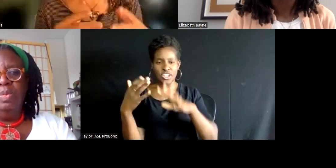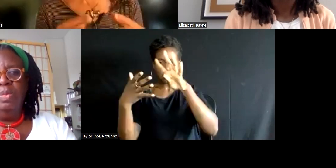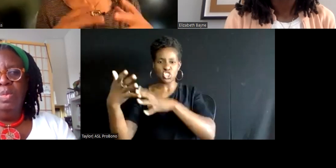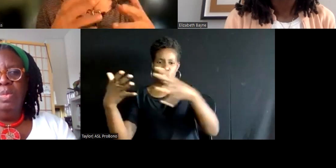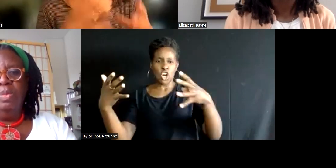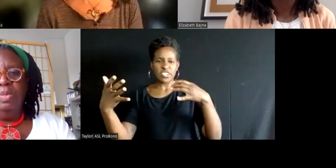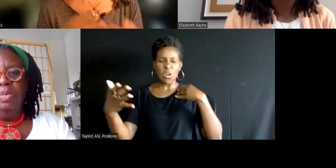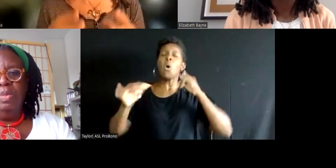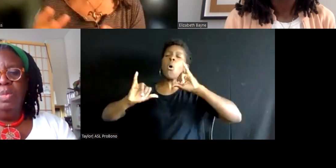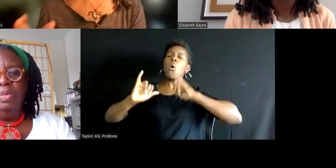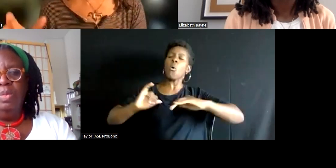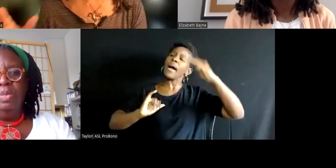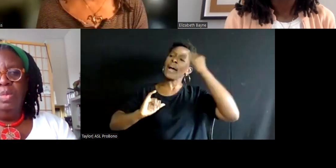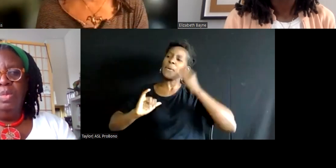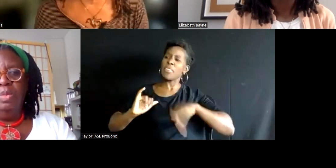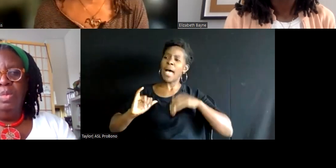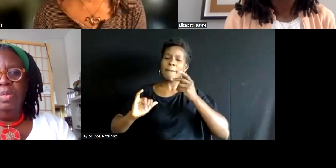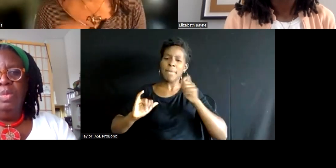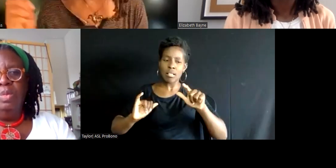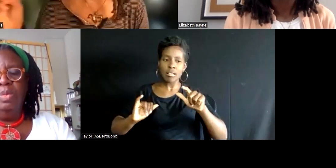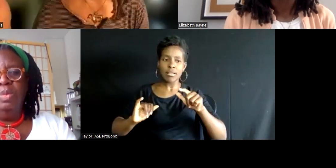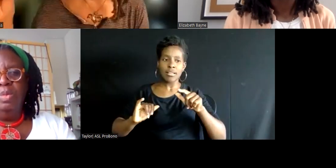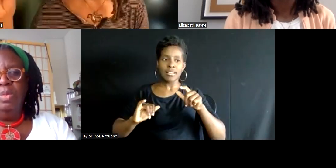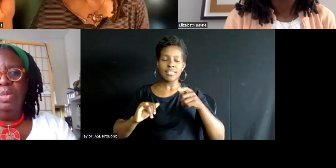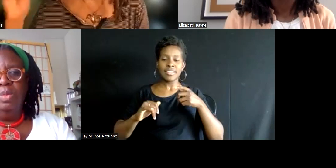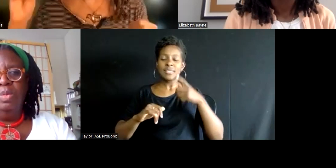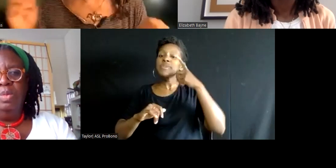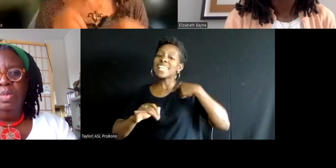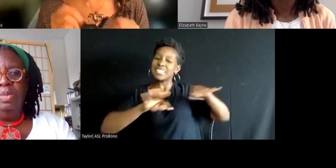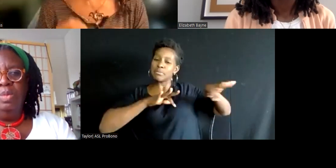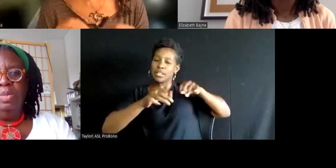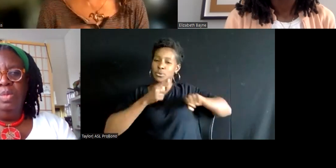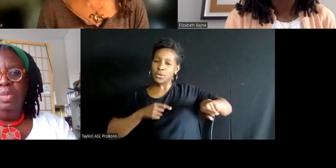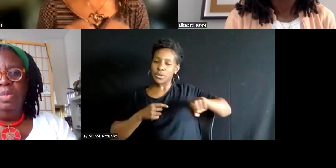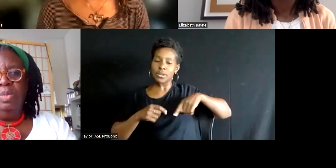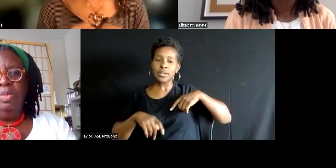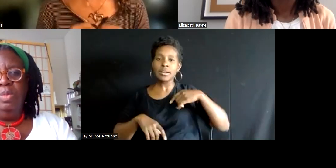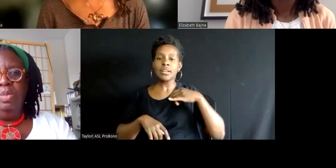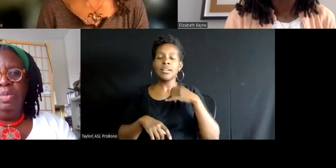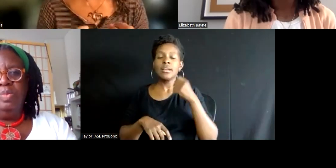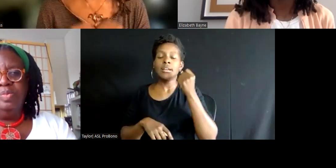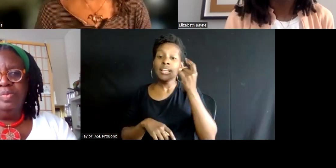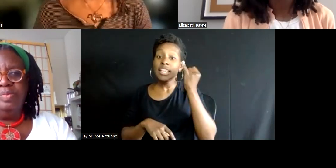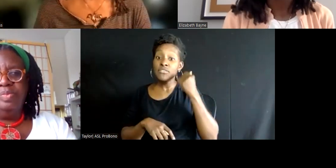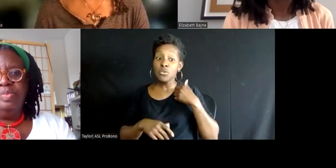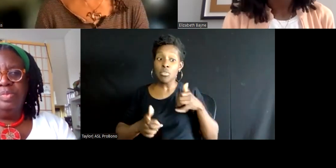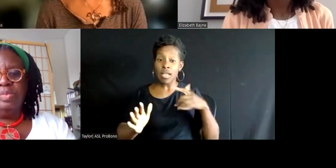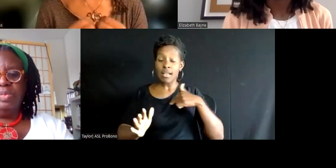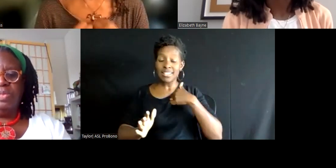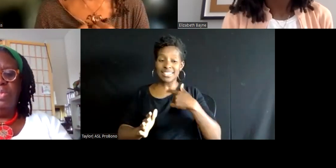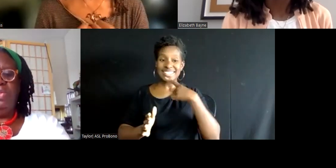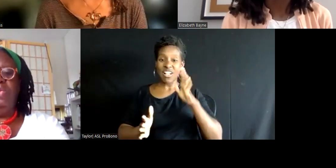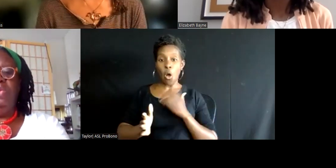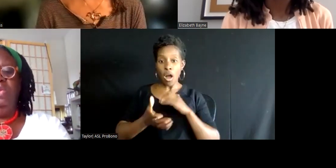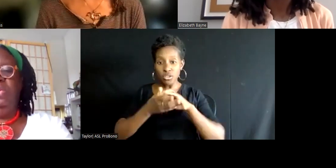once you explain things to people, but if you let us tell our stories in our own language, in